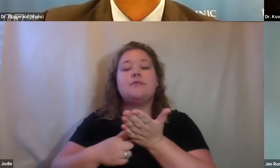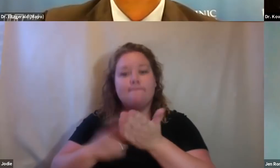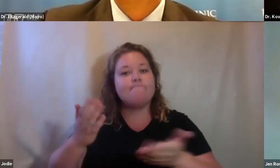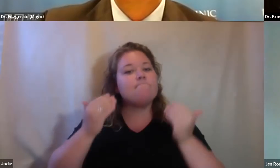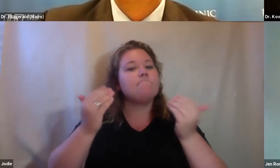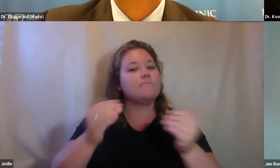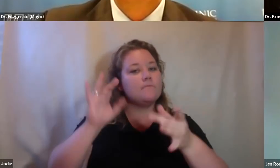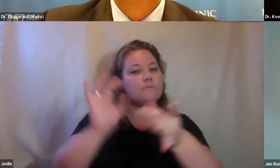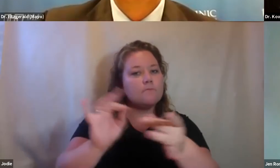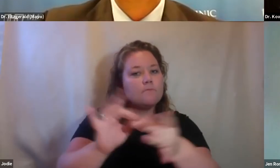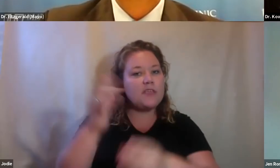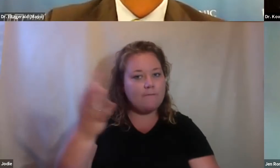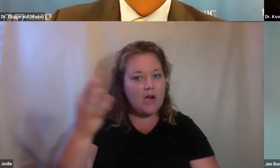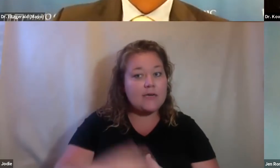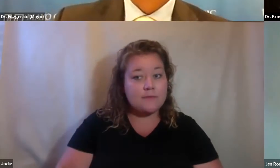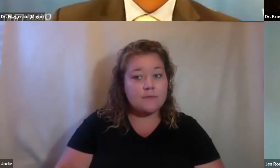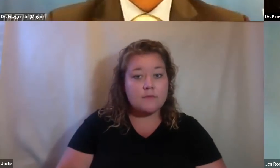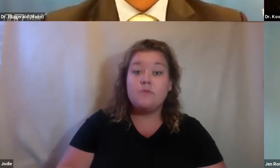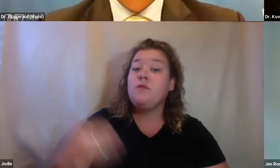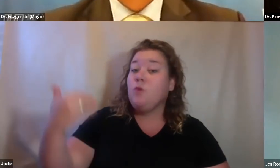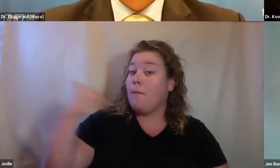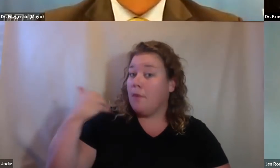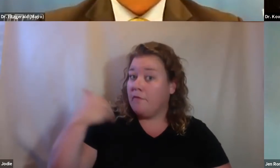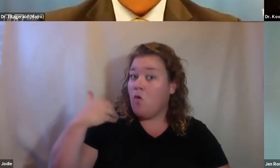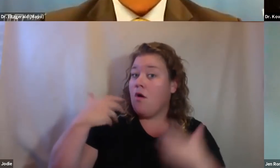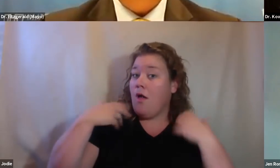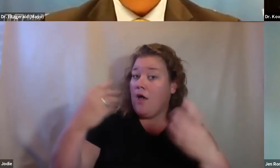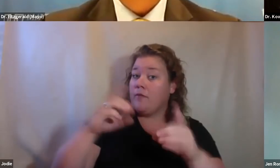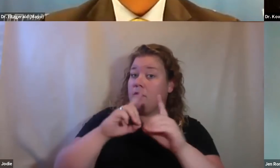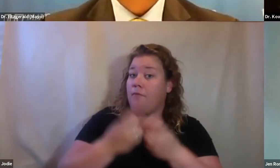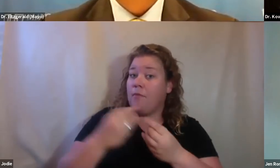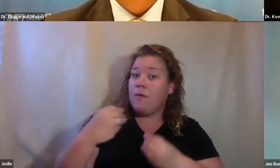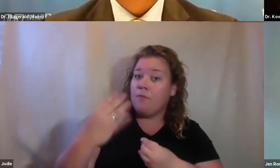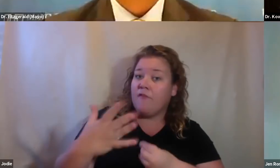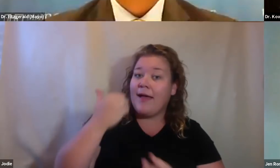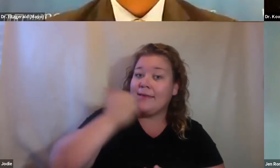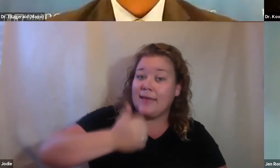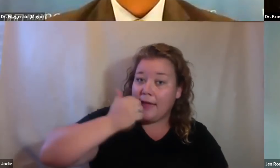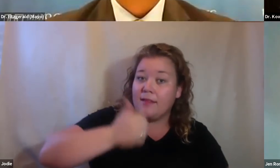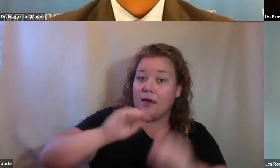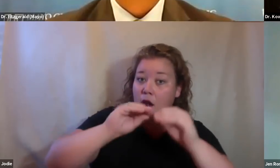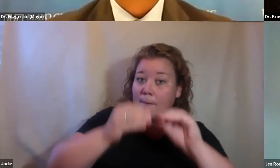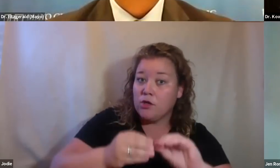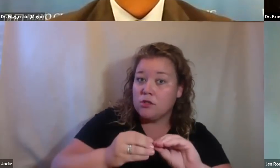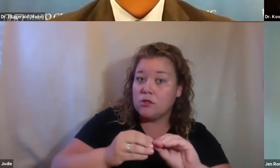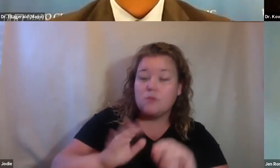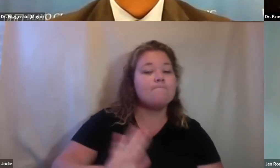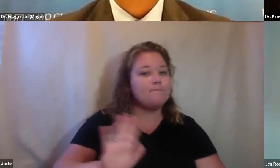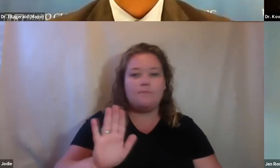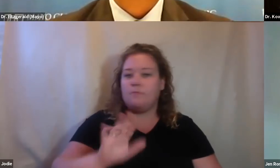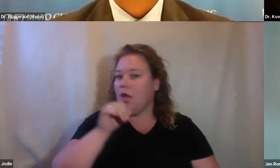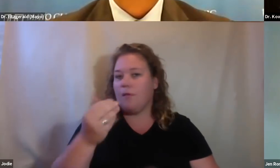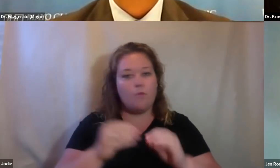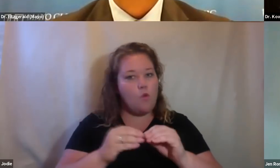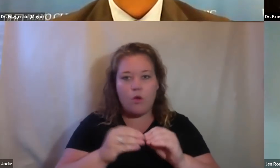has previously been providing daily case updates, daily numbers, and we will no longer do that starting